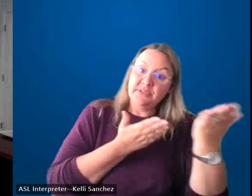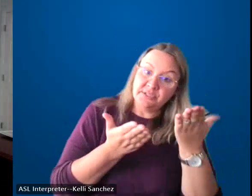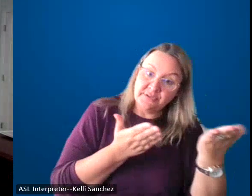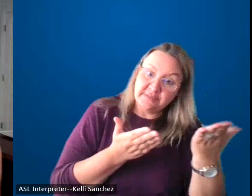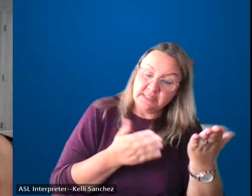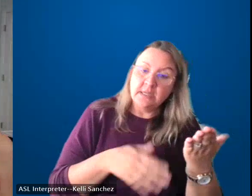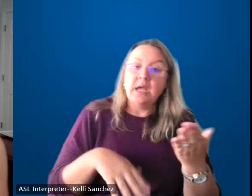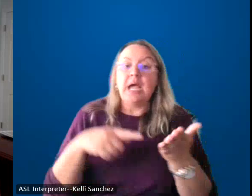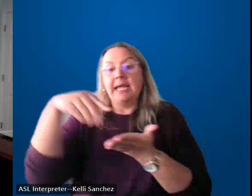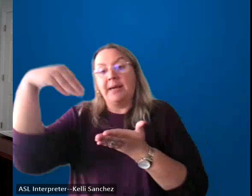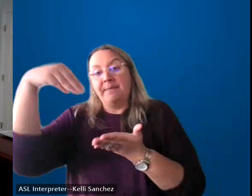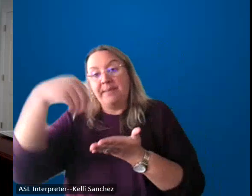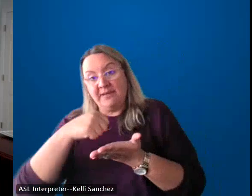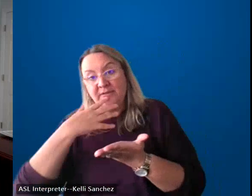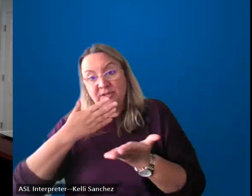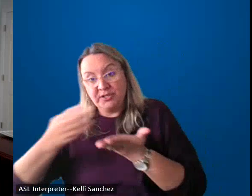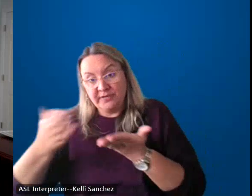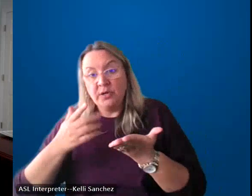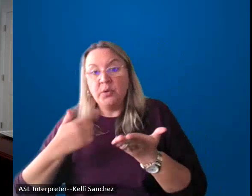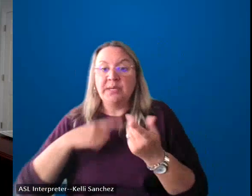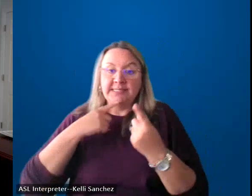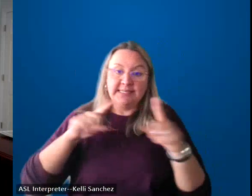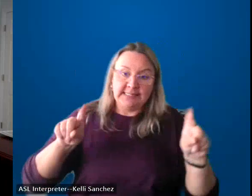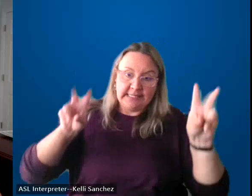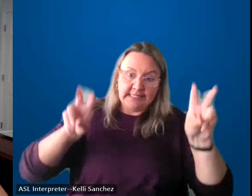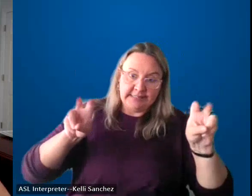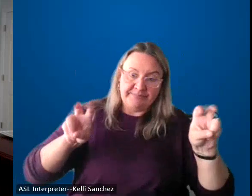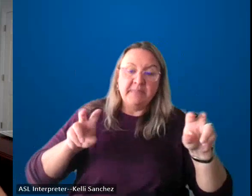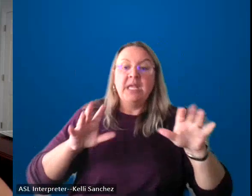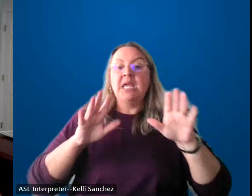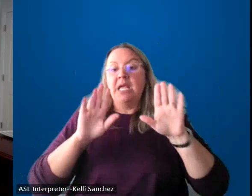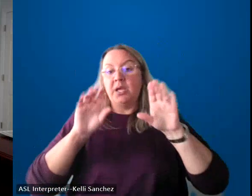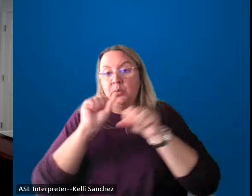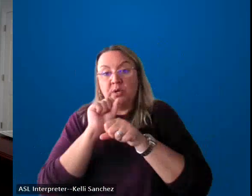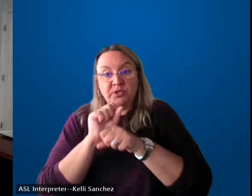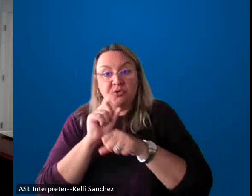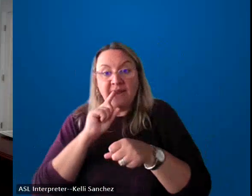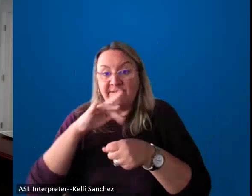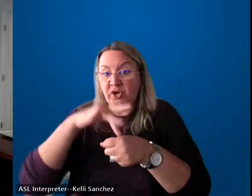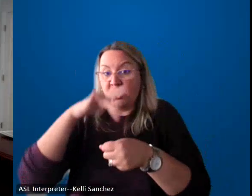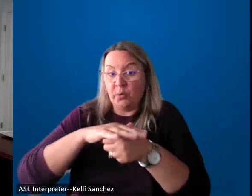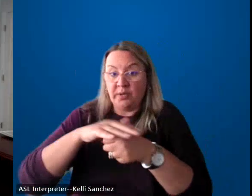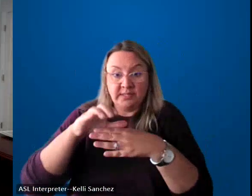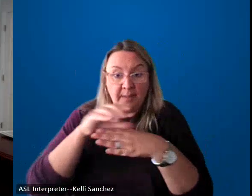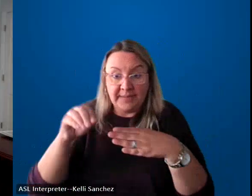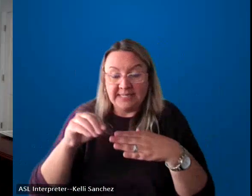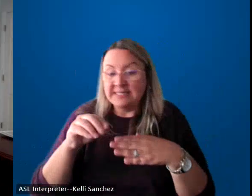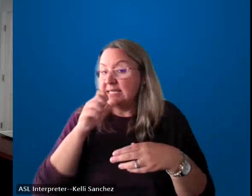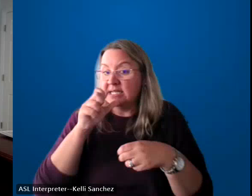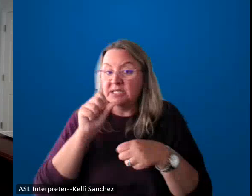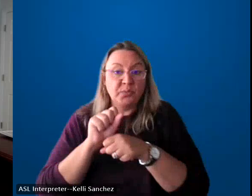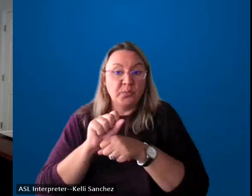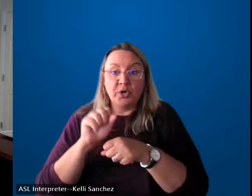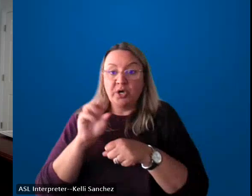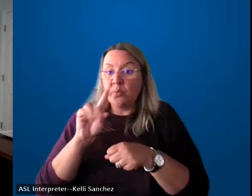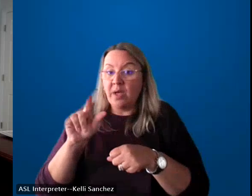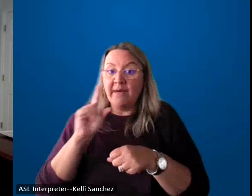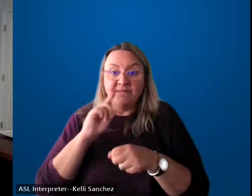service. I get paid for the service. We succeeded. It works great for Coca-Cola. It does not work very well for human